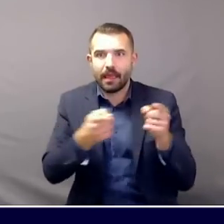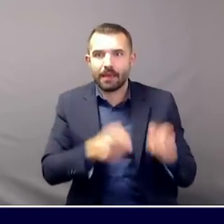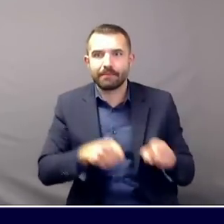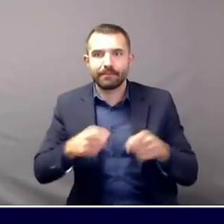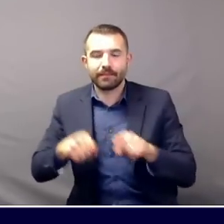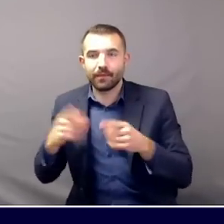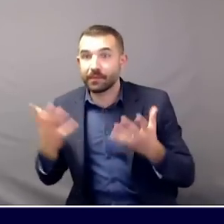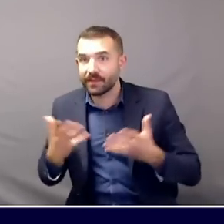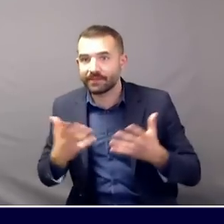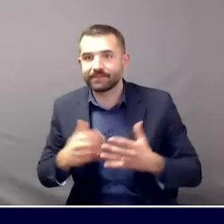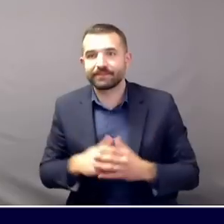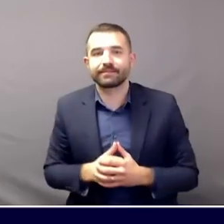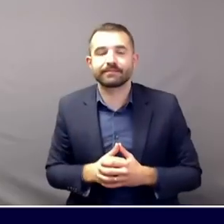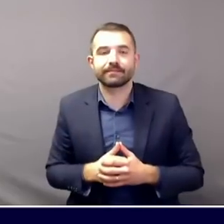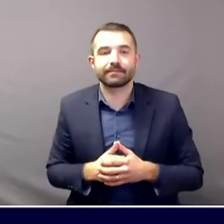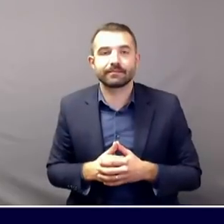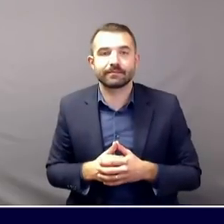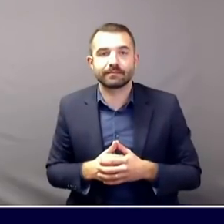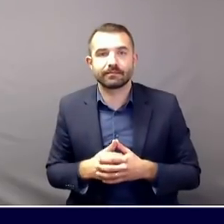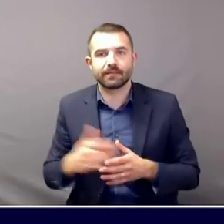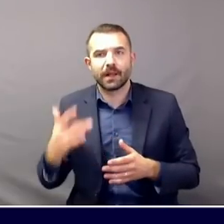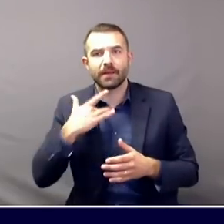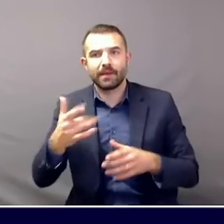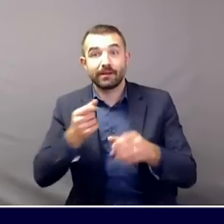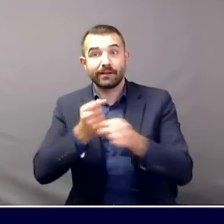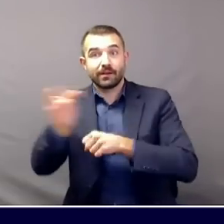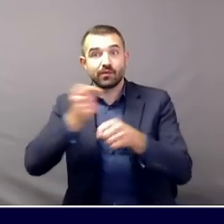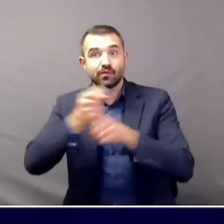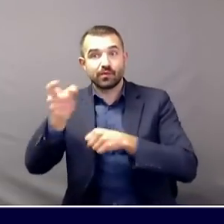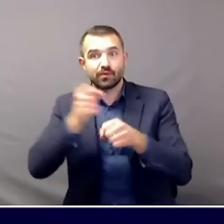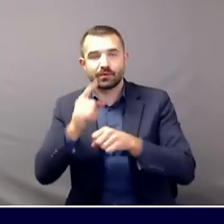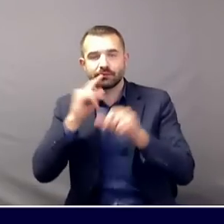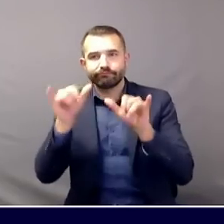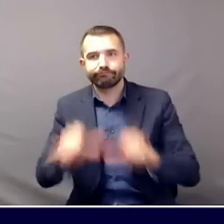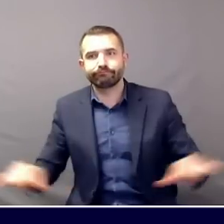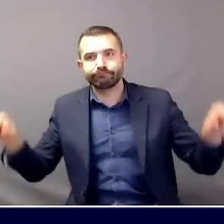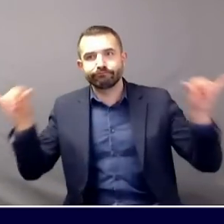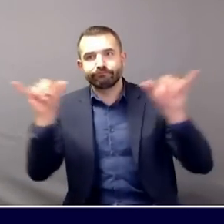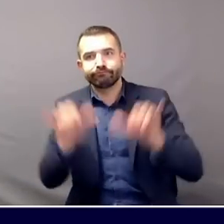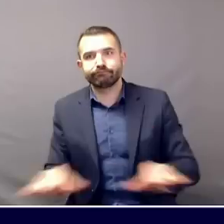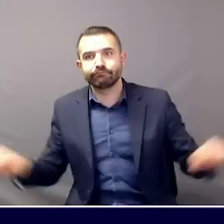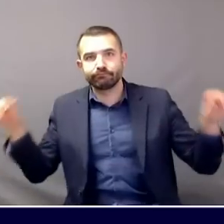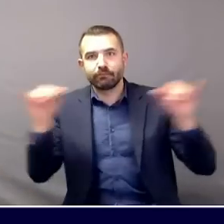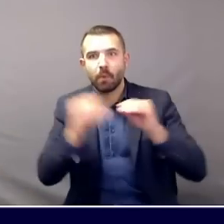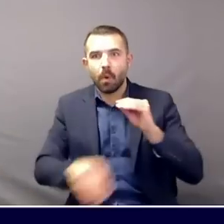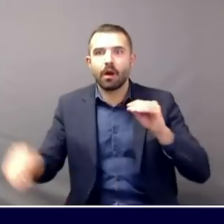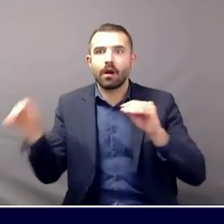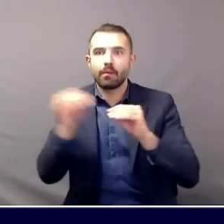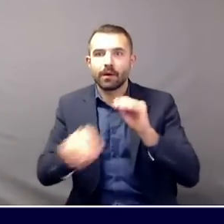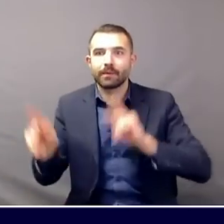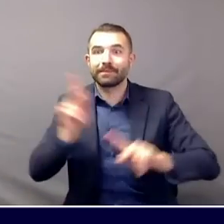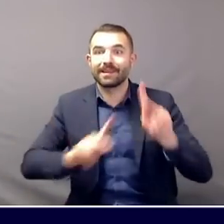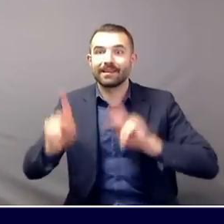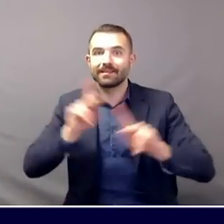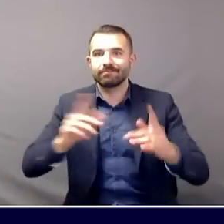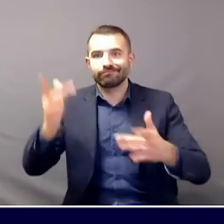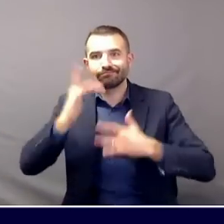that's one we're used to every single year, which is that more and more people are getting the cold or the